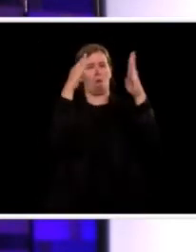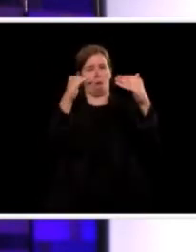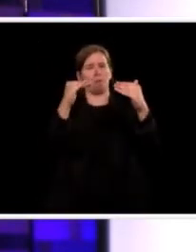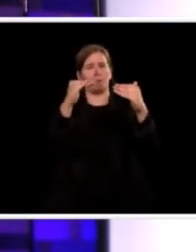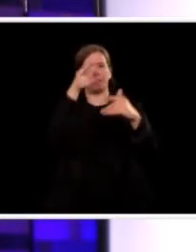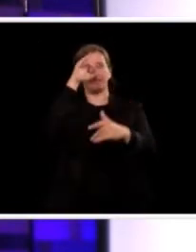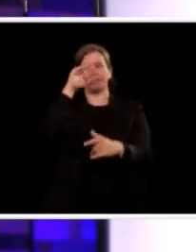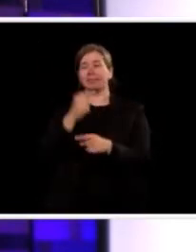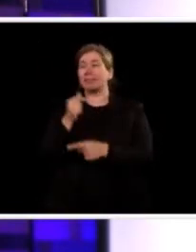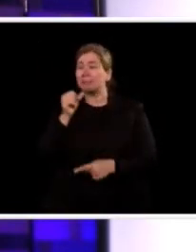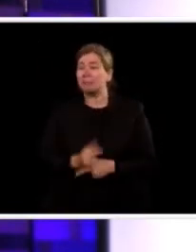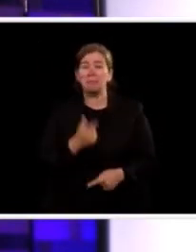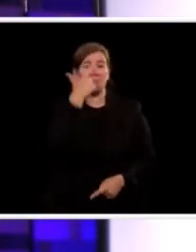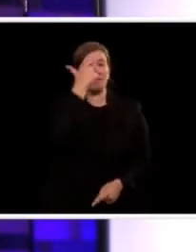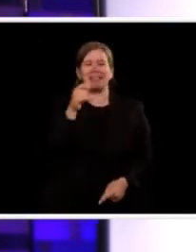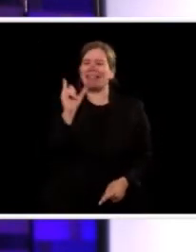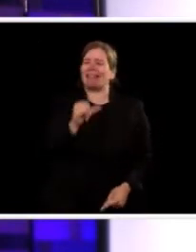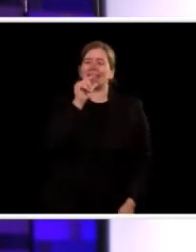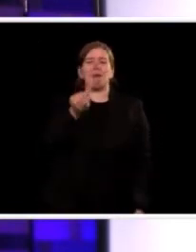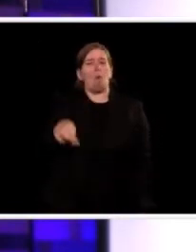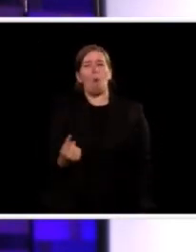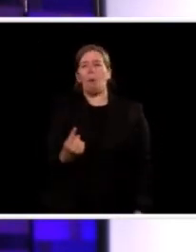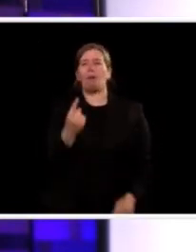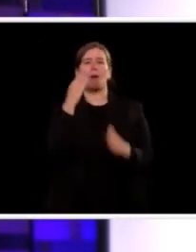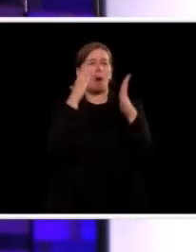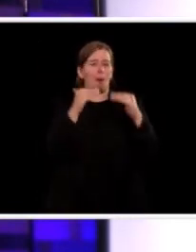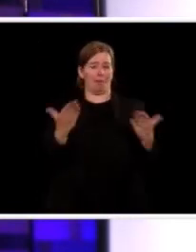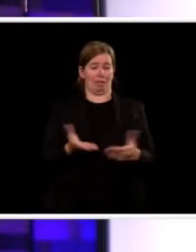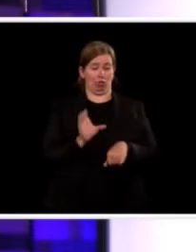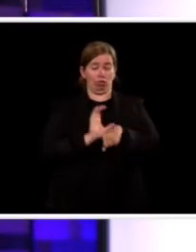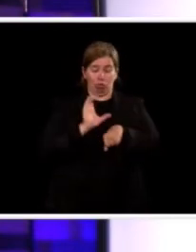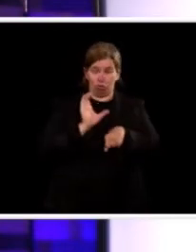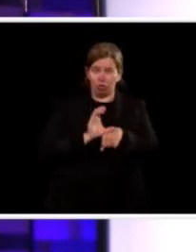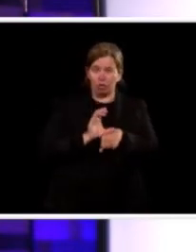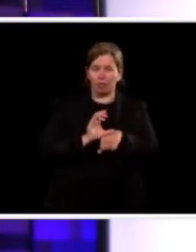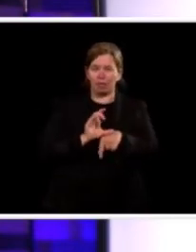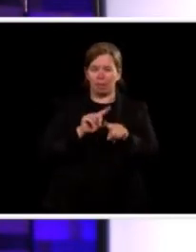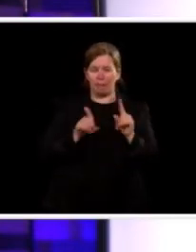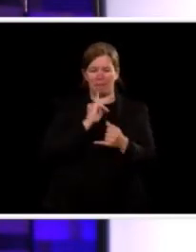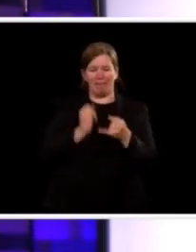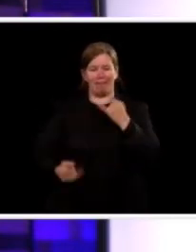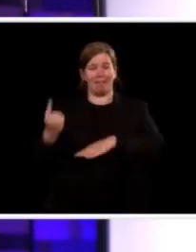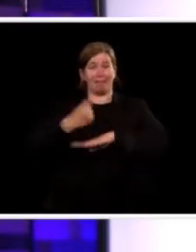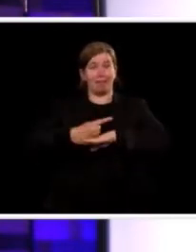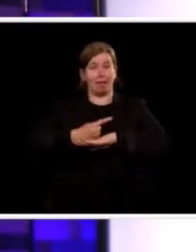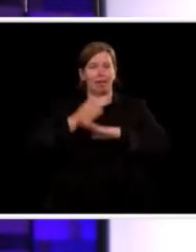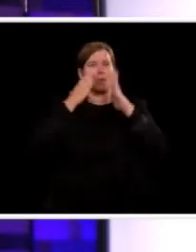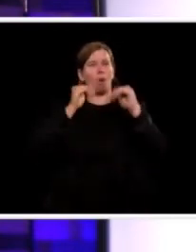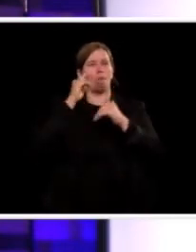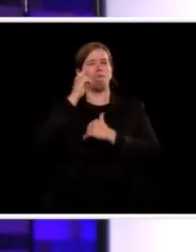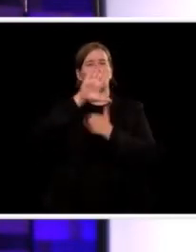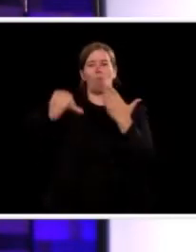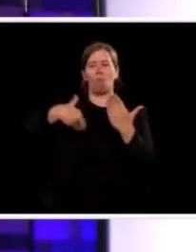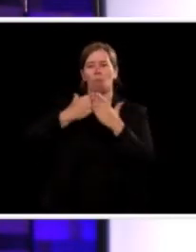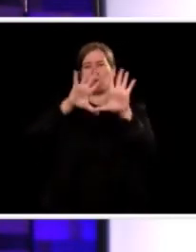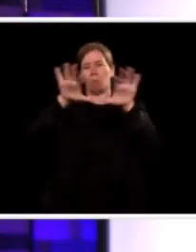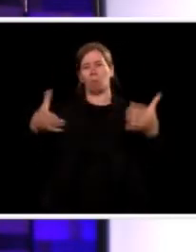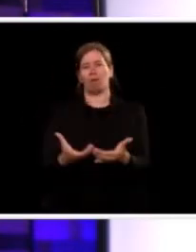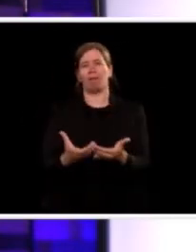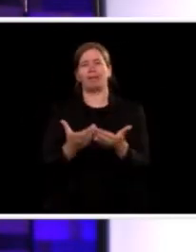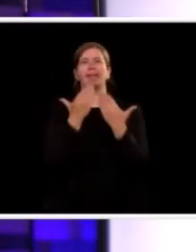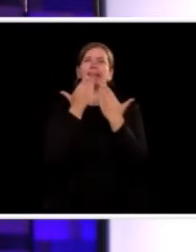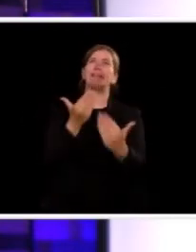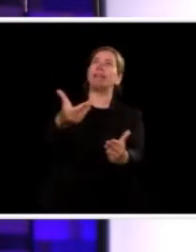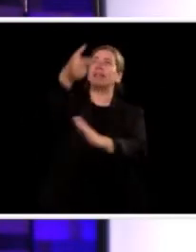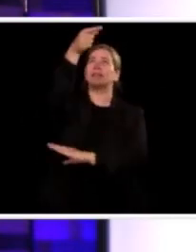for that is not simply hope of the church. It is, at the end of the day, the hope of the world. Thanks